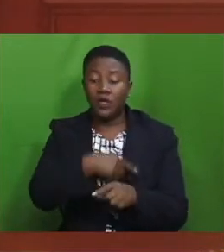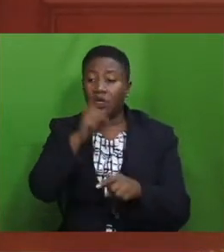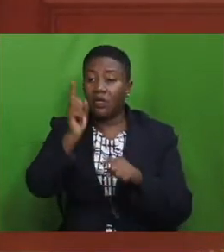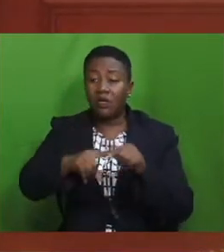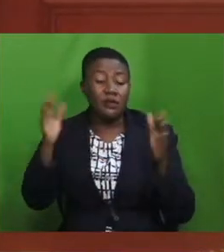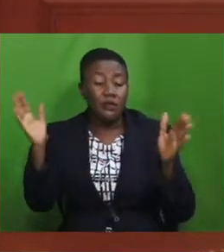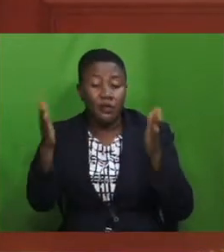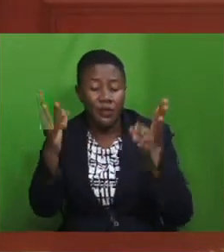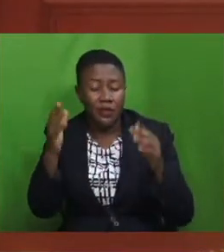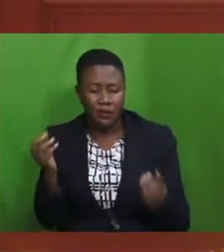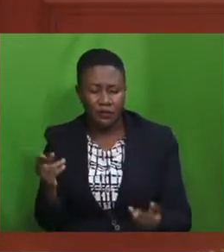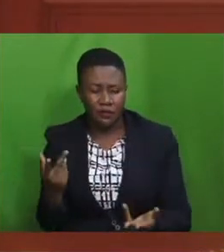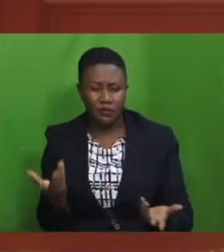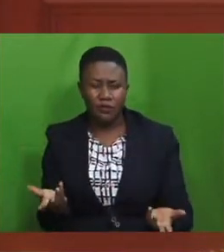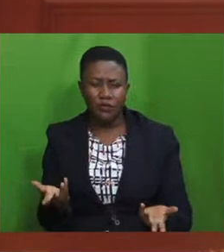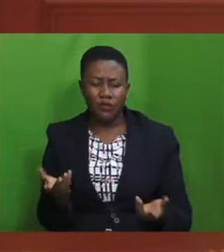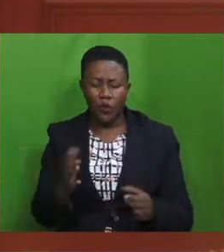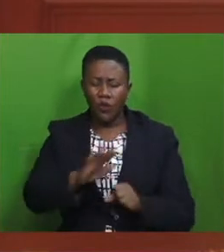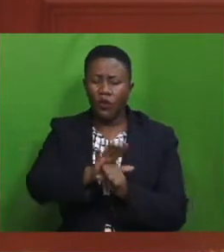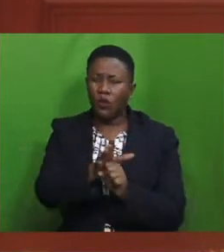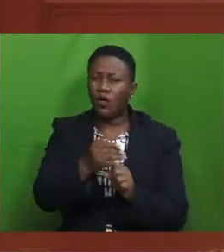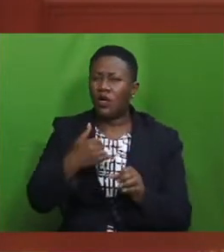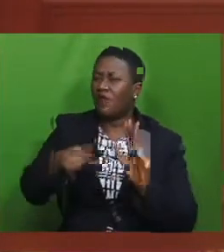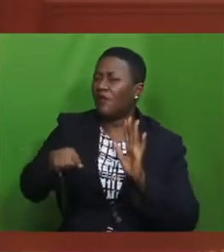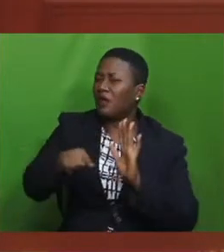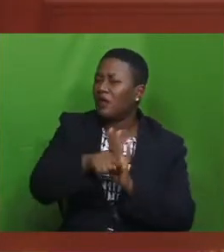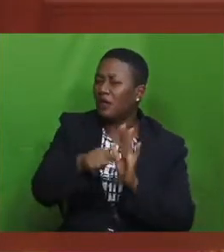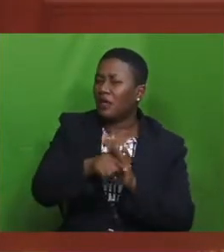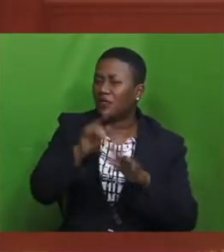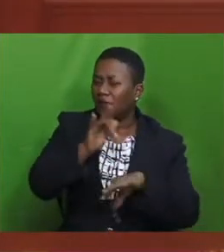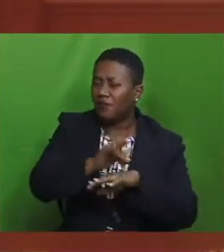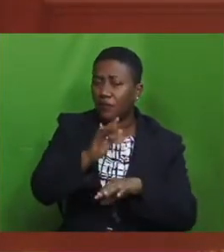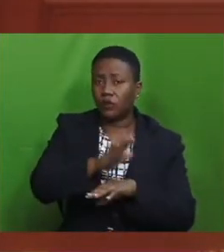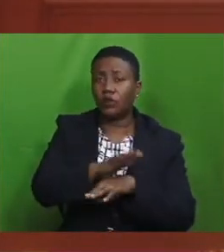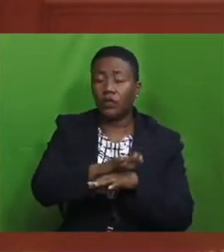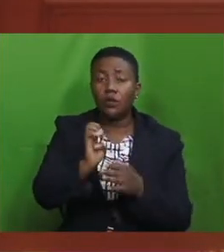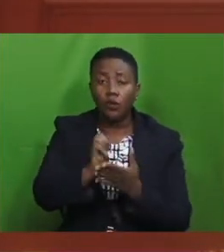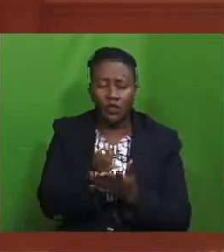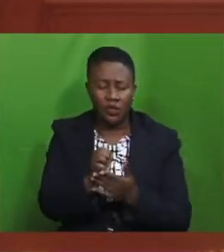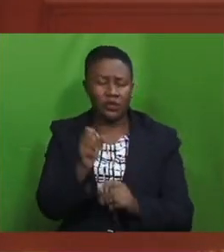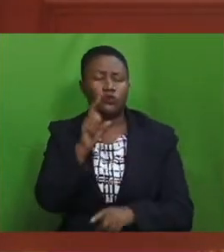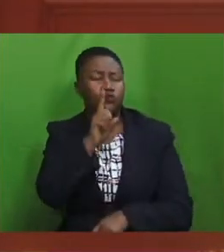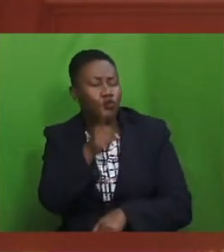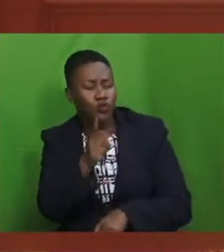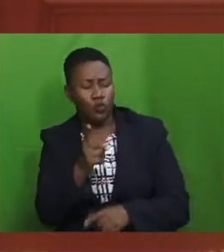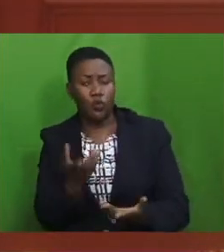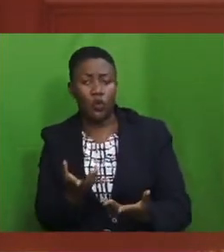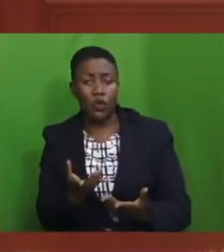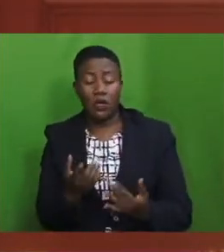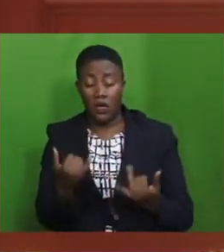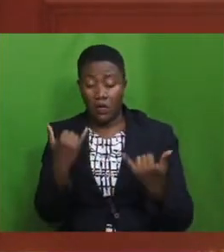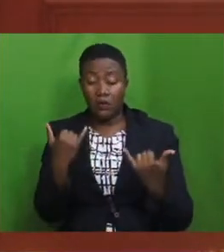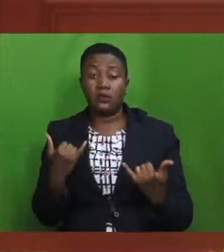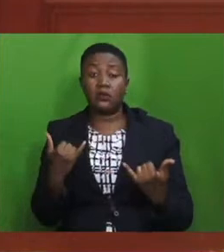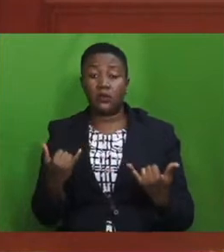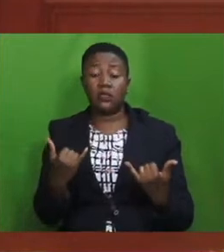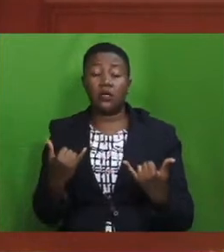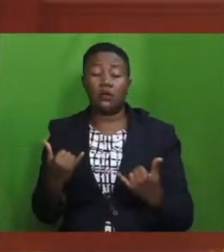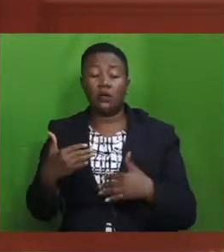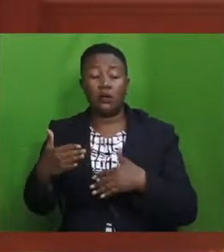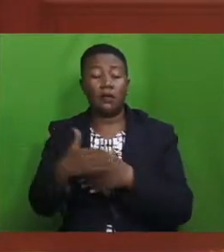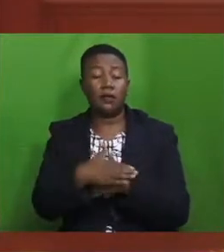had a debilitating impact on the economy. No doubt about it. Mr. Speaker, now let me come back to